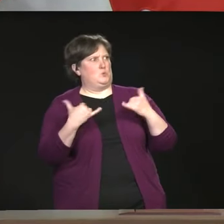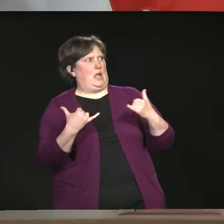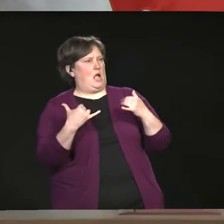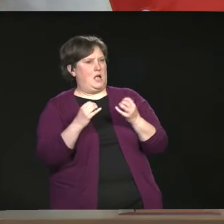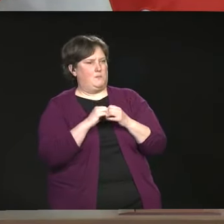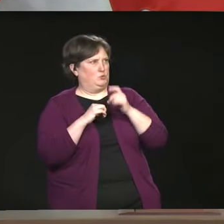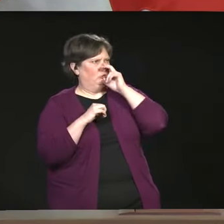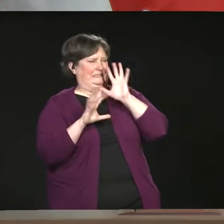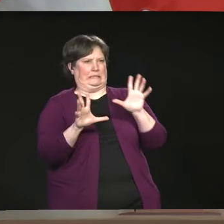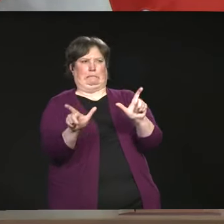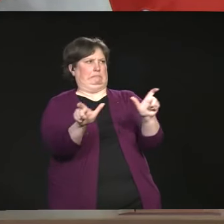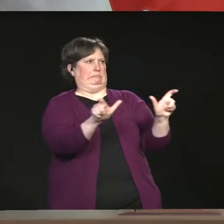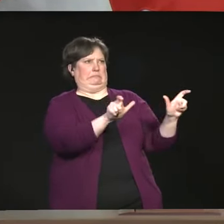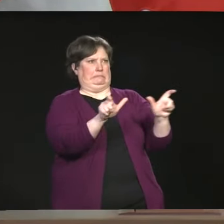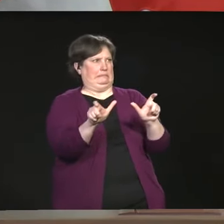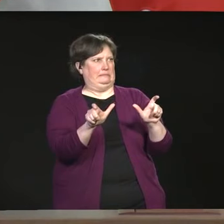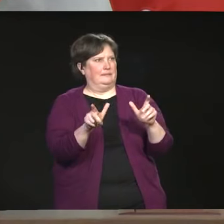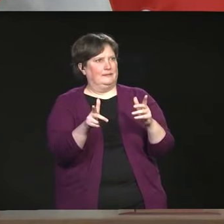that in some respects?